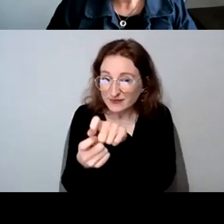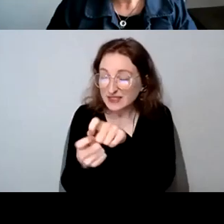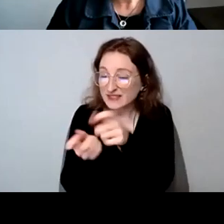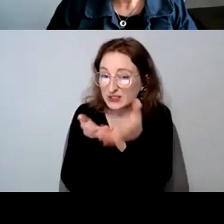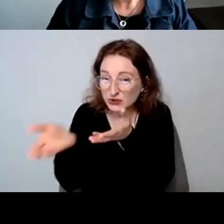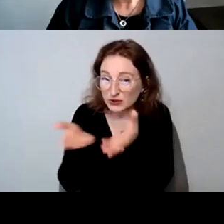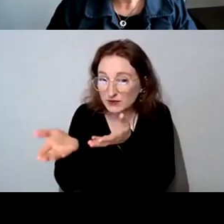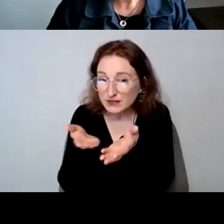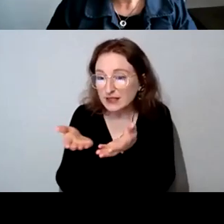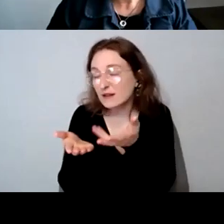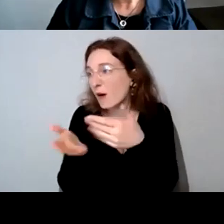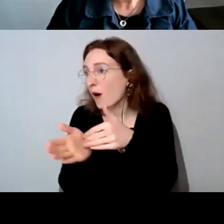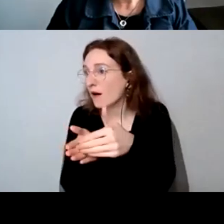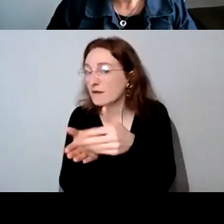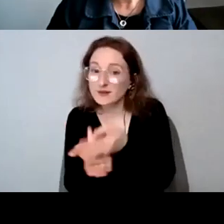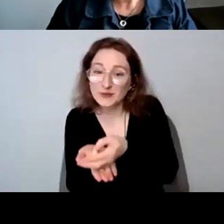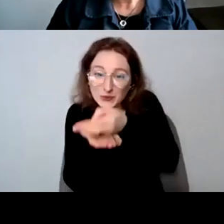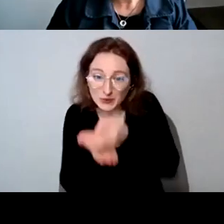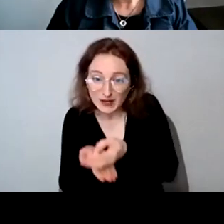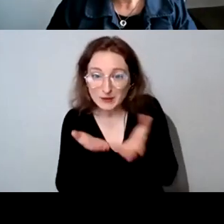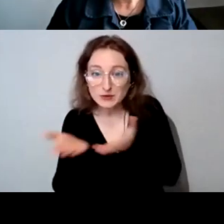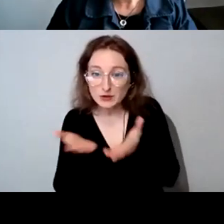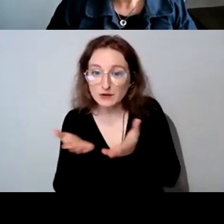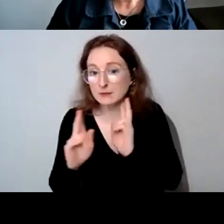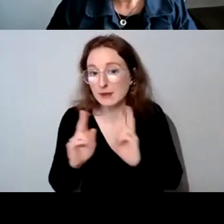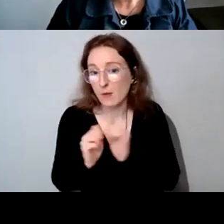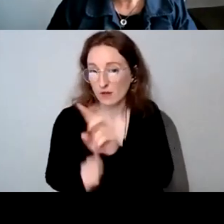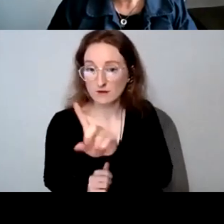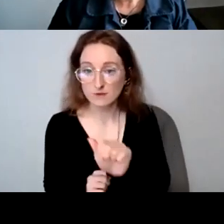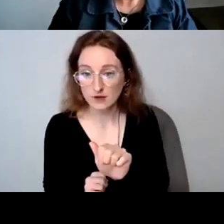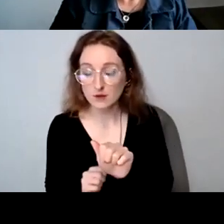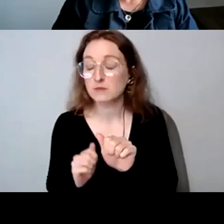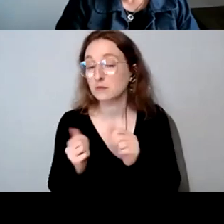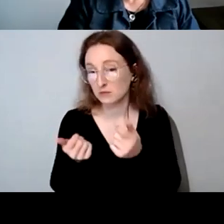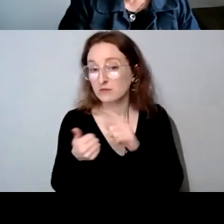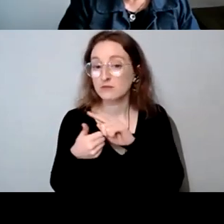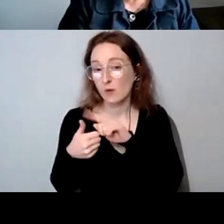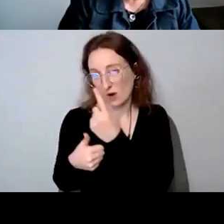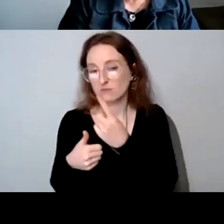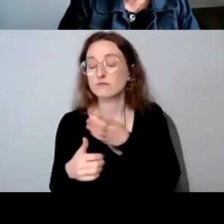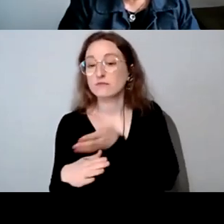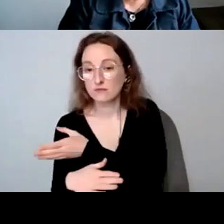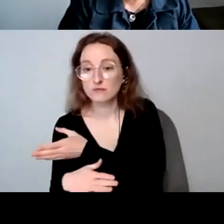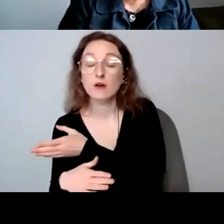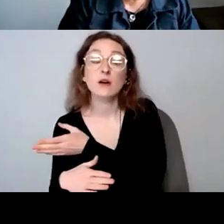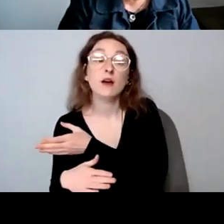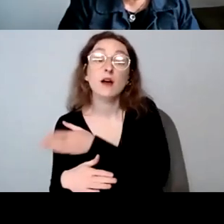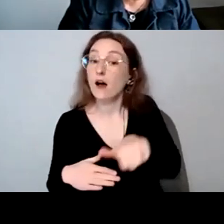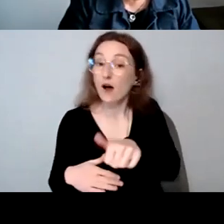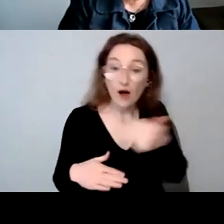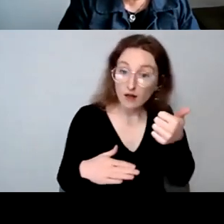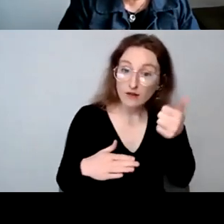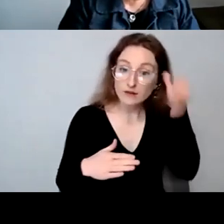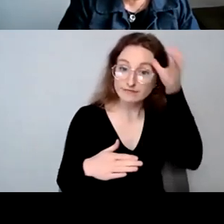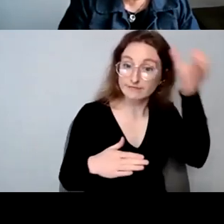services, often rehabilitation services to people with disabilities. I've come across a completely different interpretation of inclusio